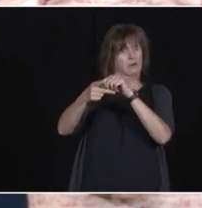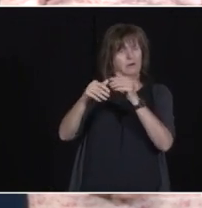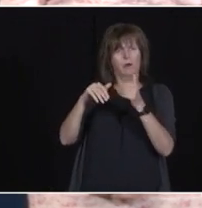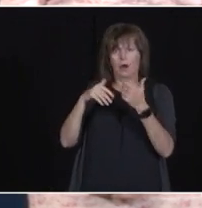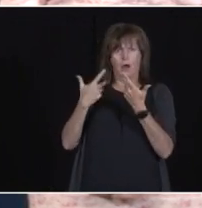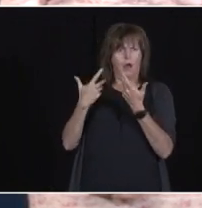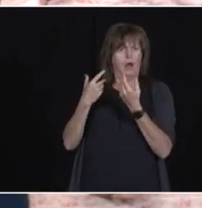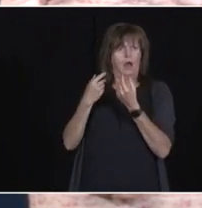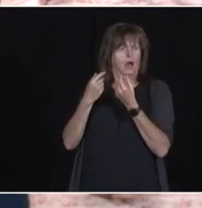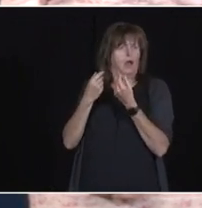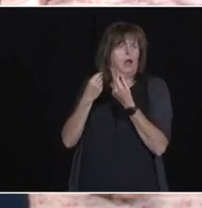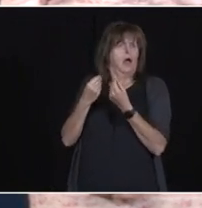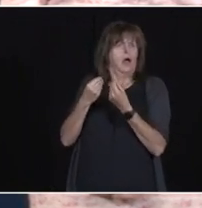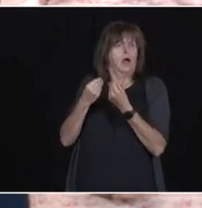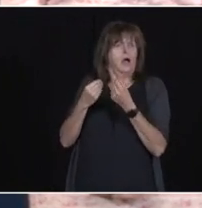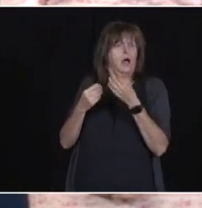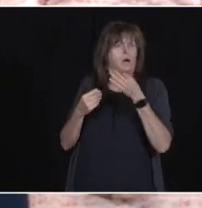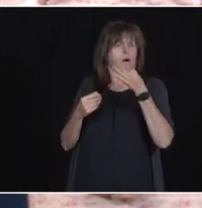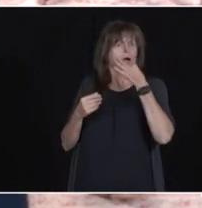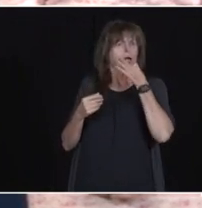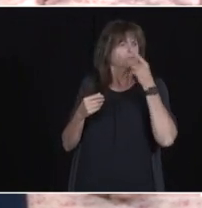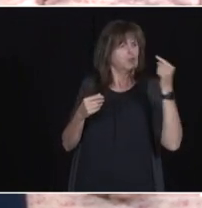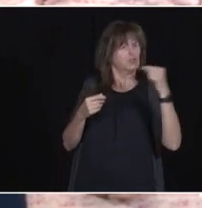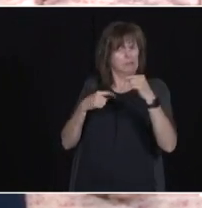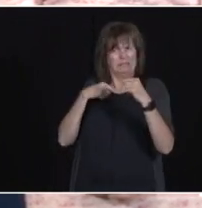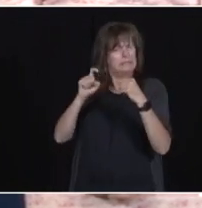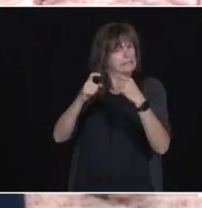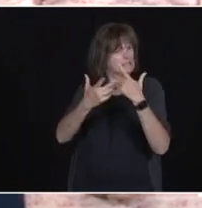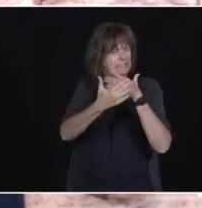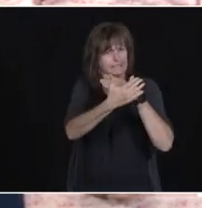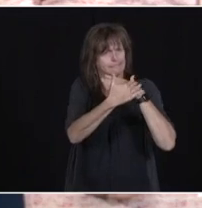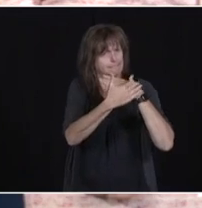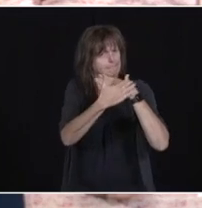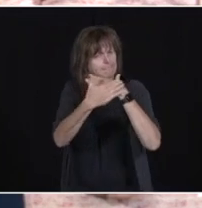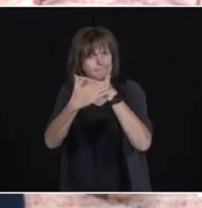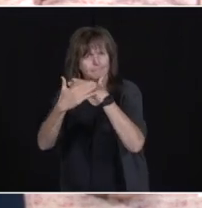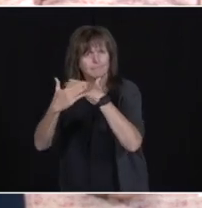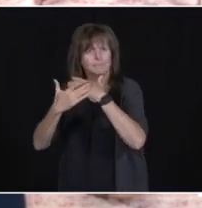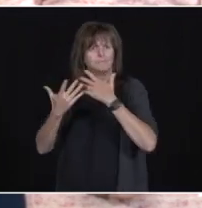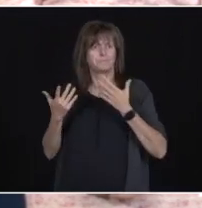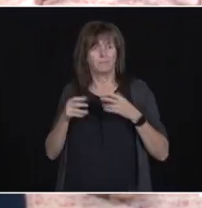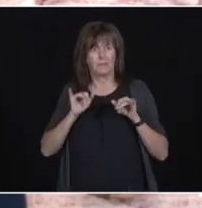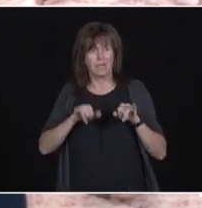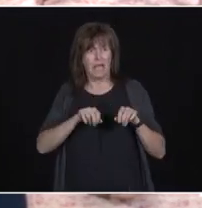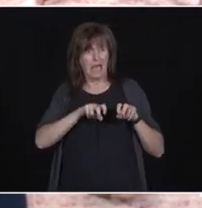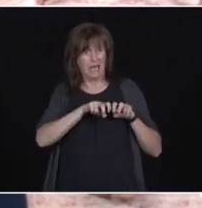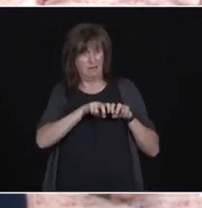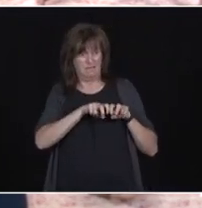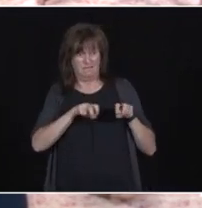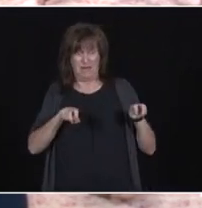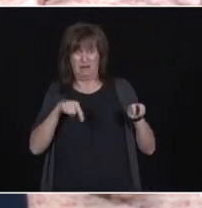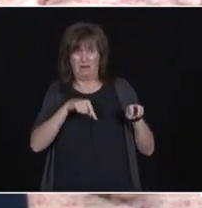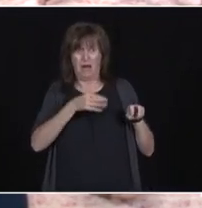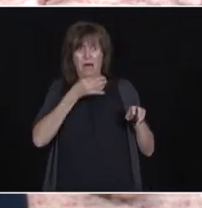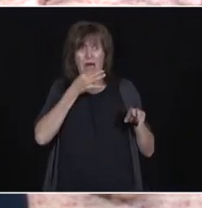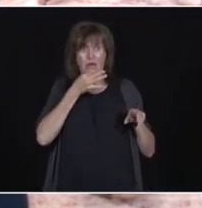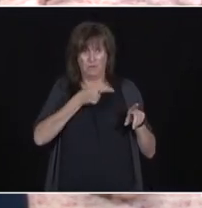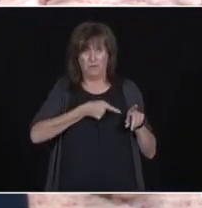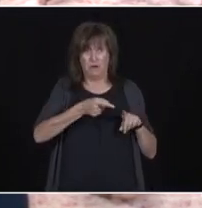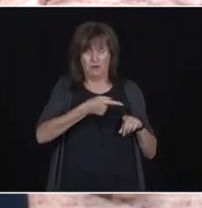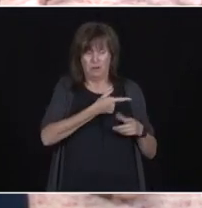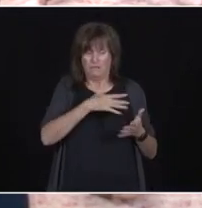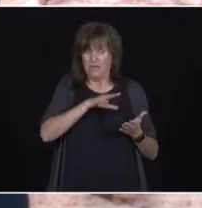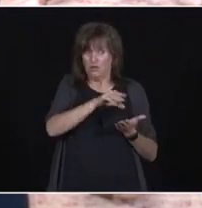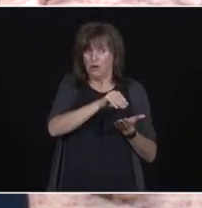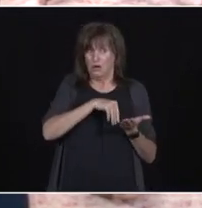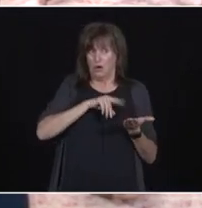so I'm looking very forward to the expert panel report and their recommendations as well. So this work is ongoing, and